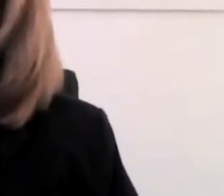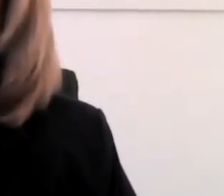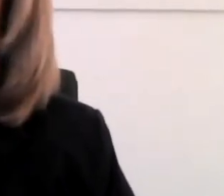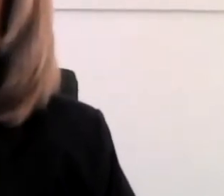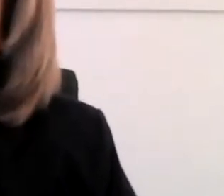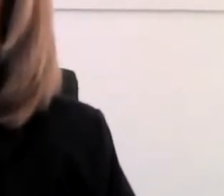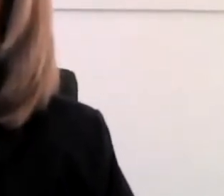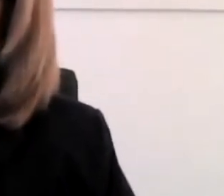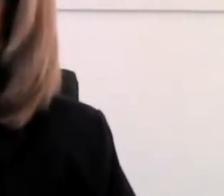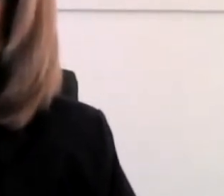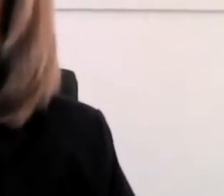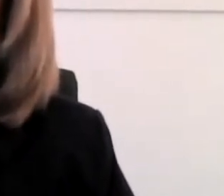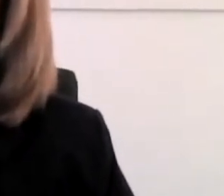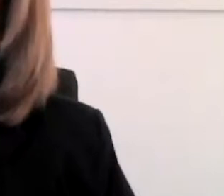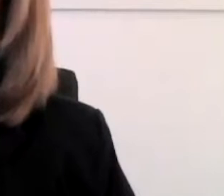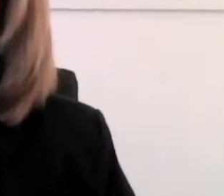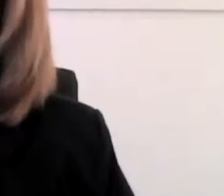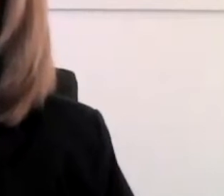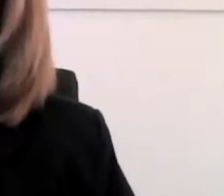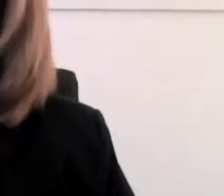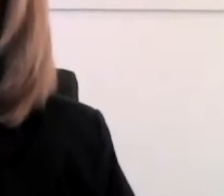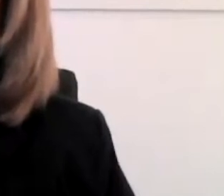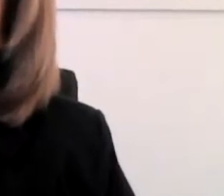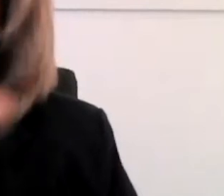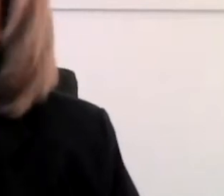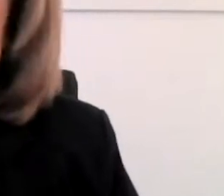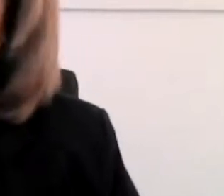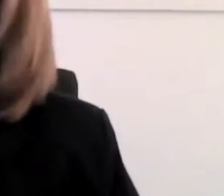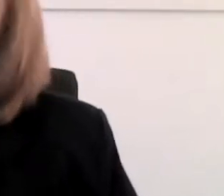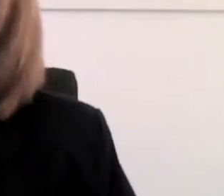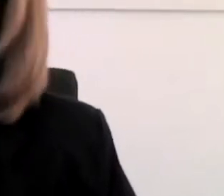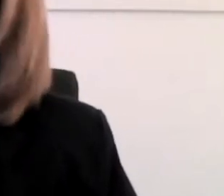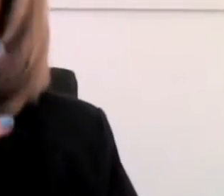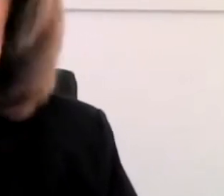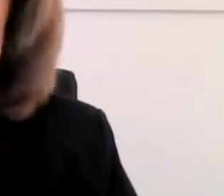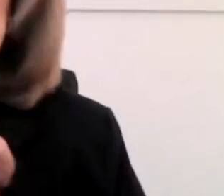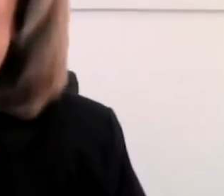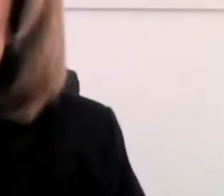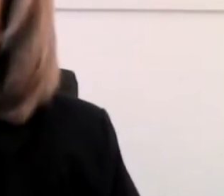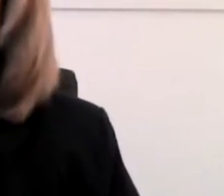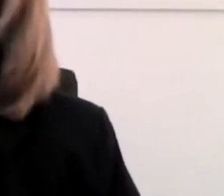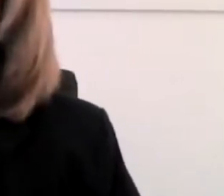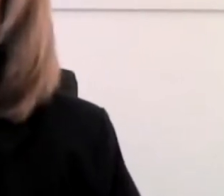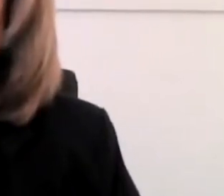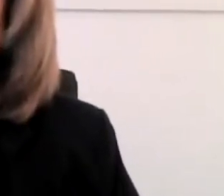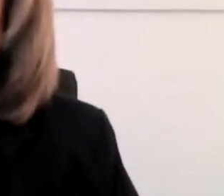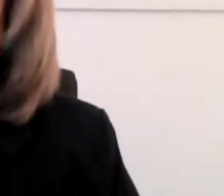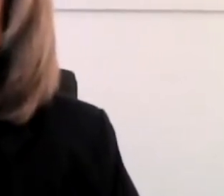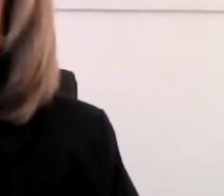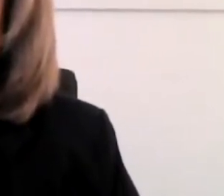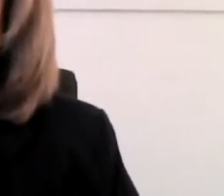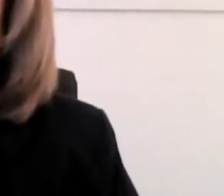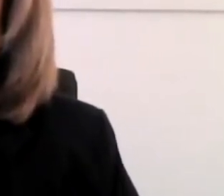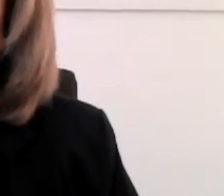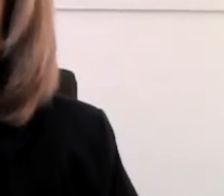And I know it probably sounds daunting to think about how it is that you like make the bucket happen, but we will